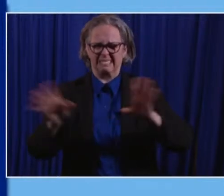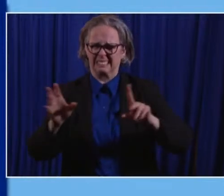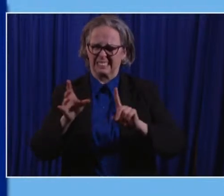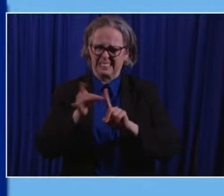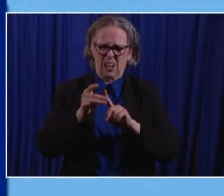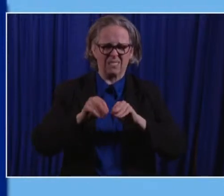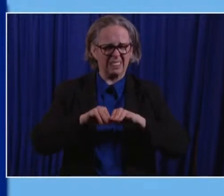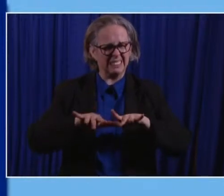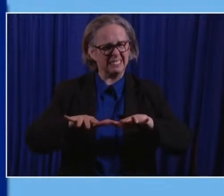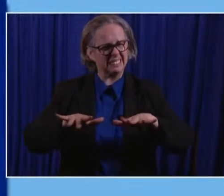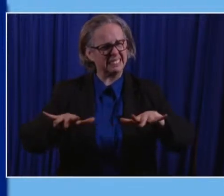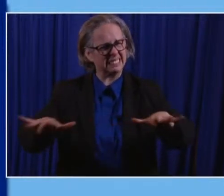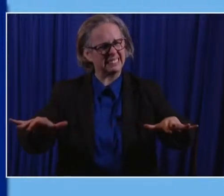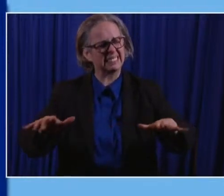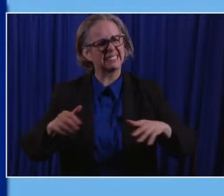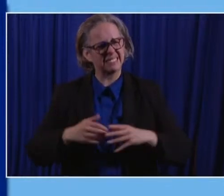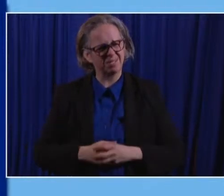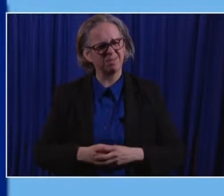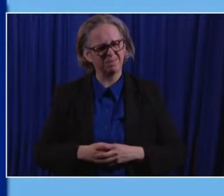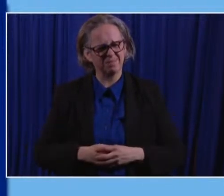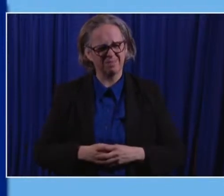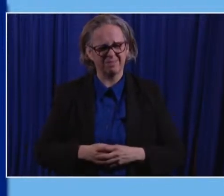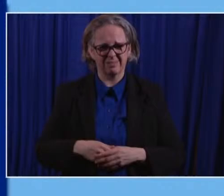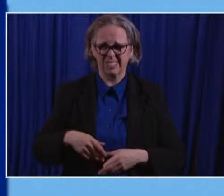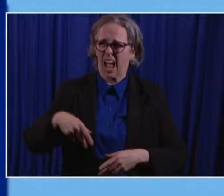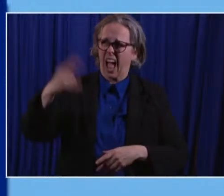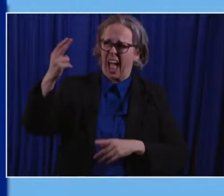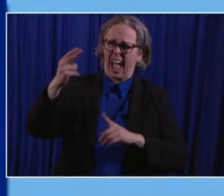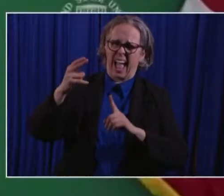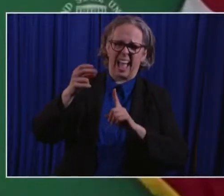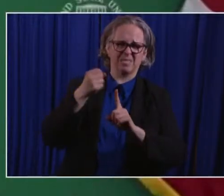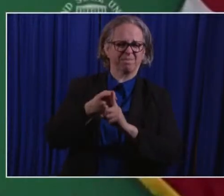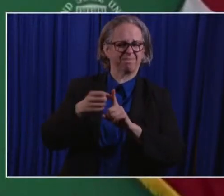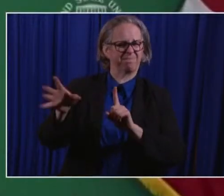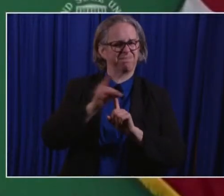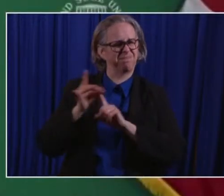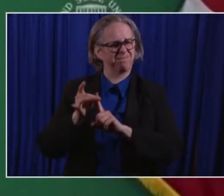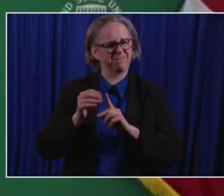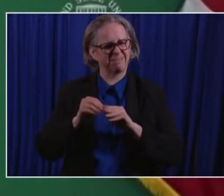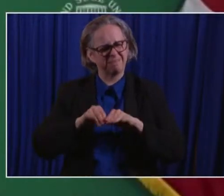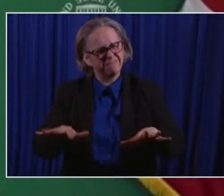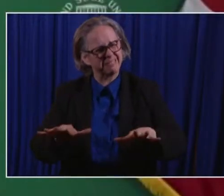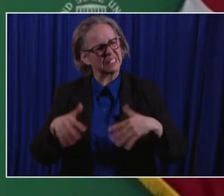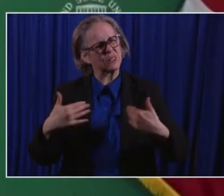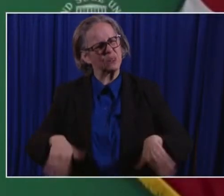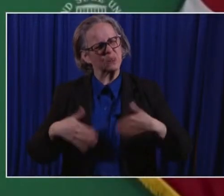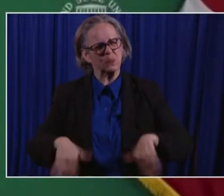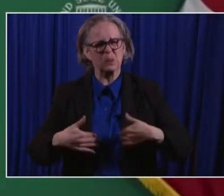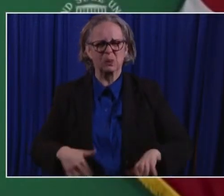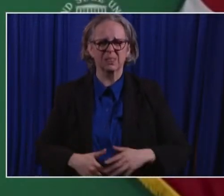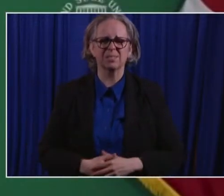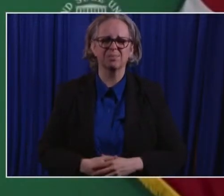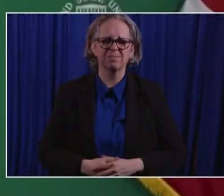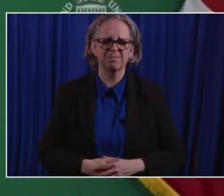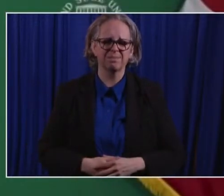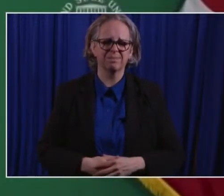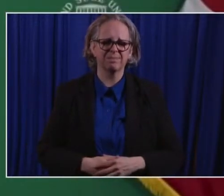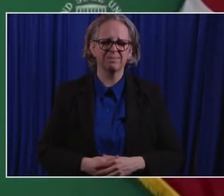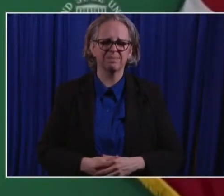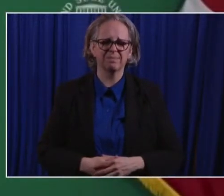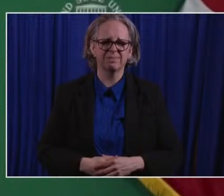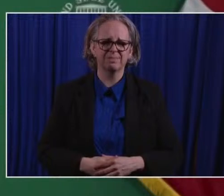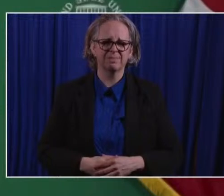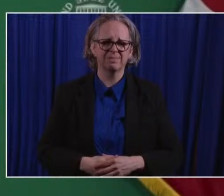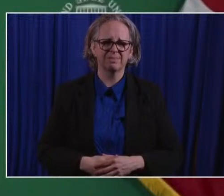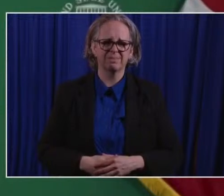Counties by high incidence of the virus. So that's what we're seeing. It is worse in the northern